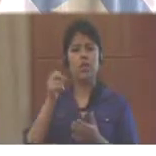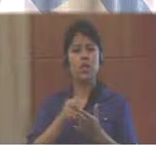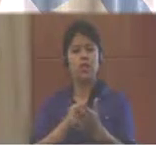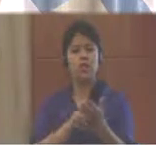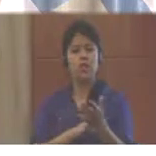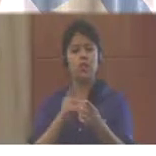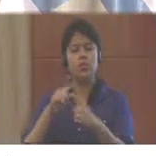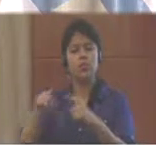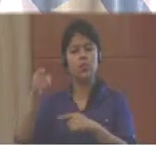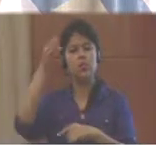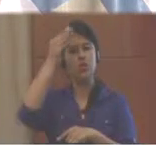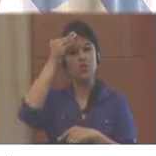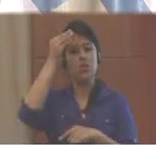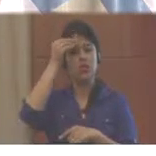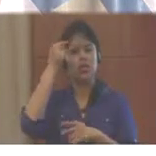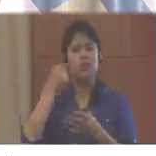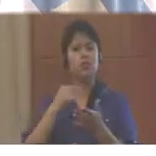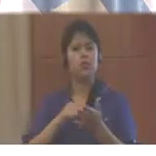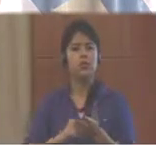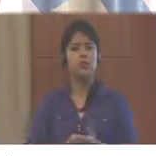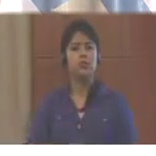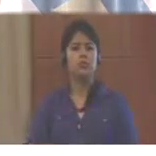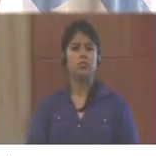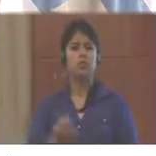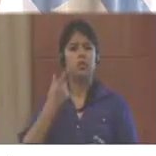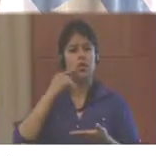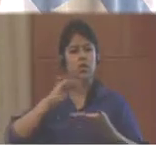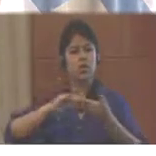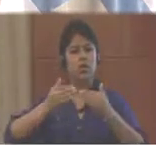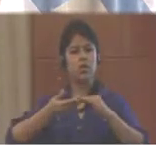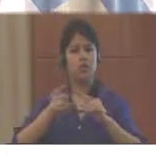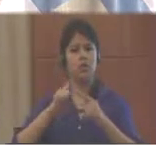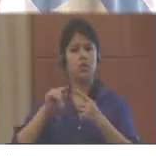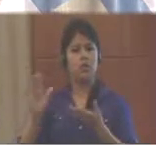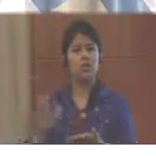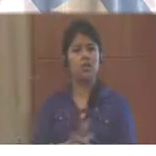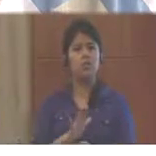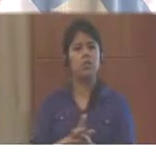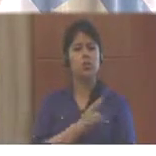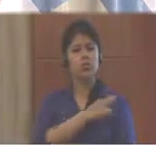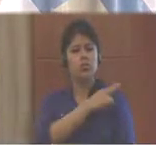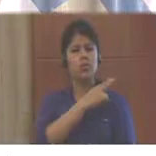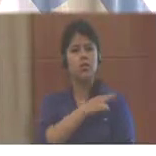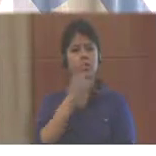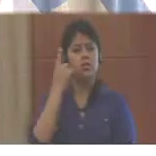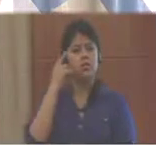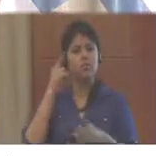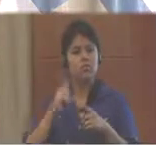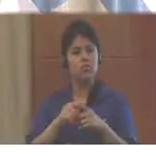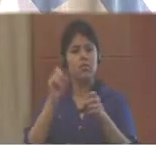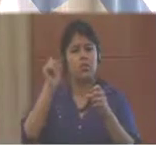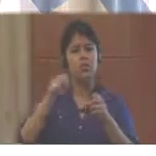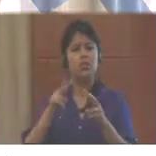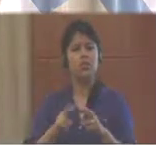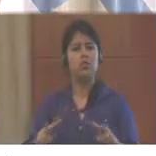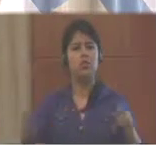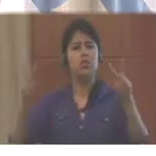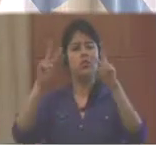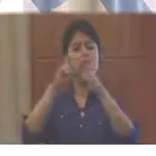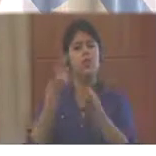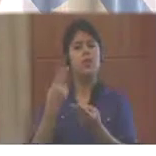of the educational proposals in the community and universities and schools